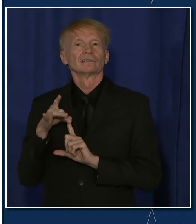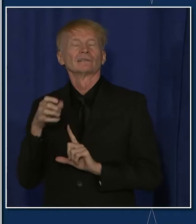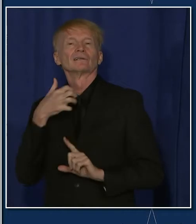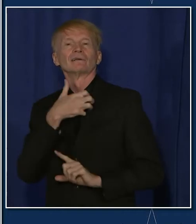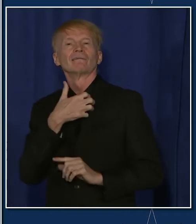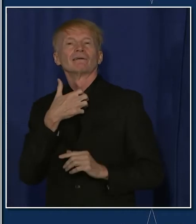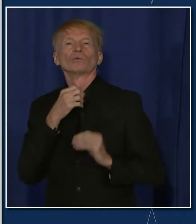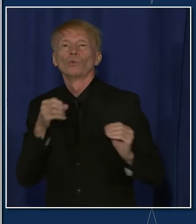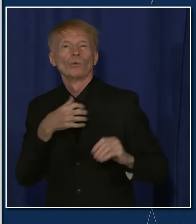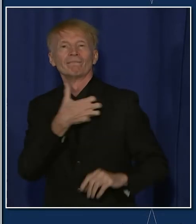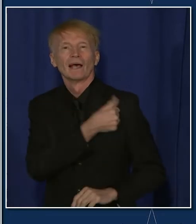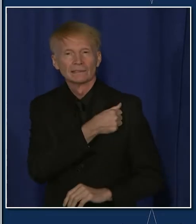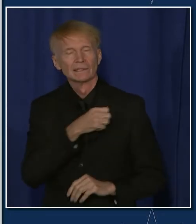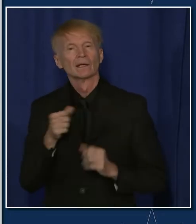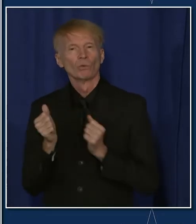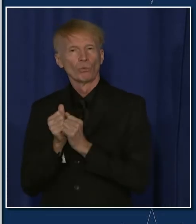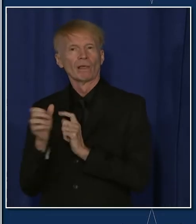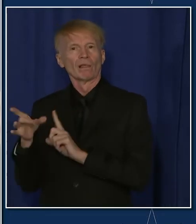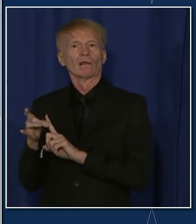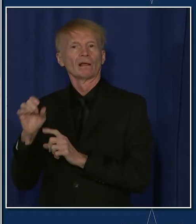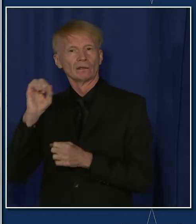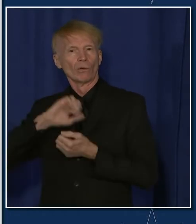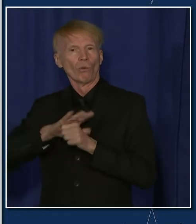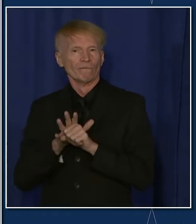have COVID-19.